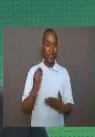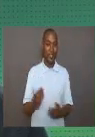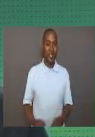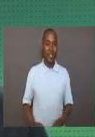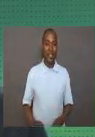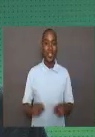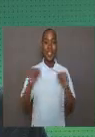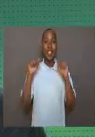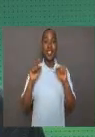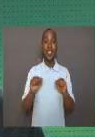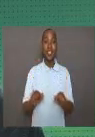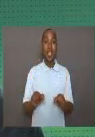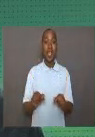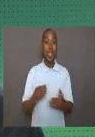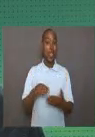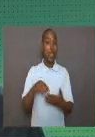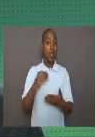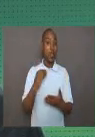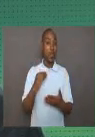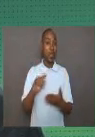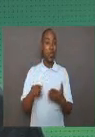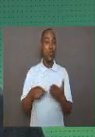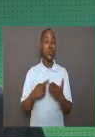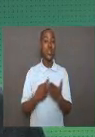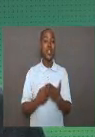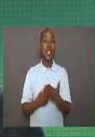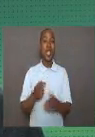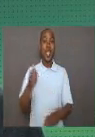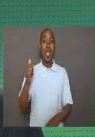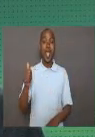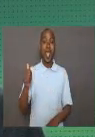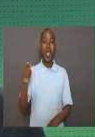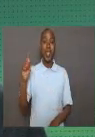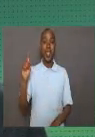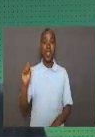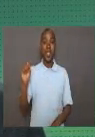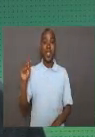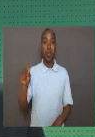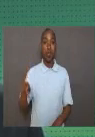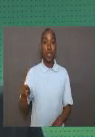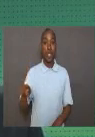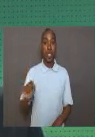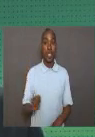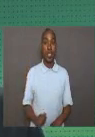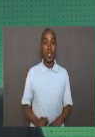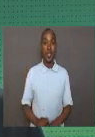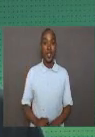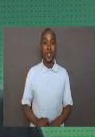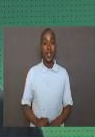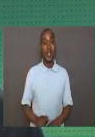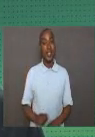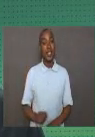Today, we are going to learn about ATP. We will describe